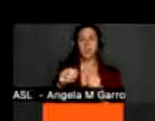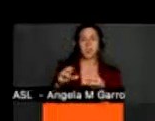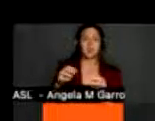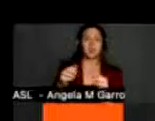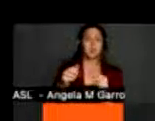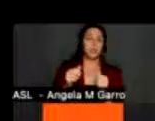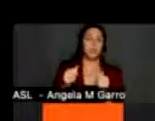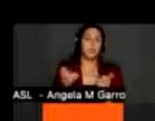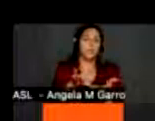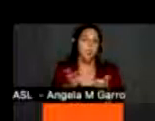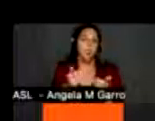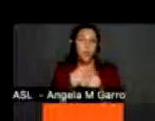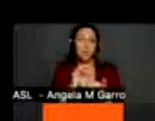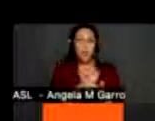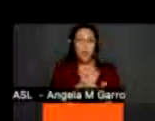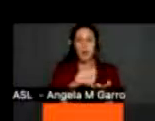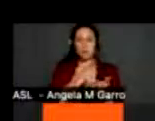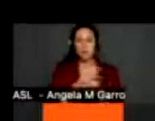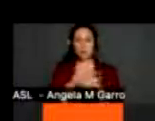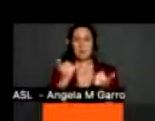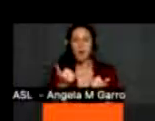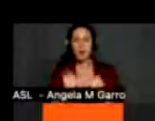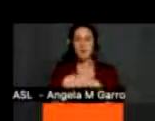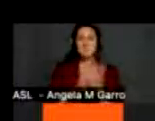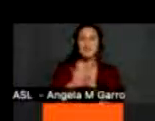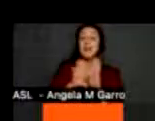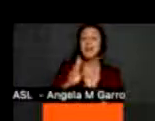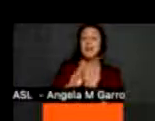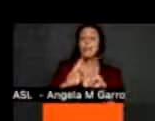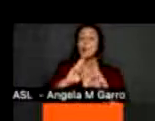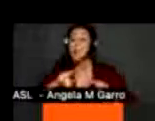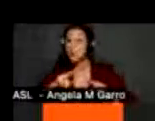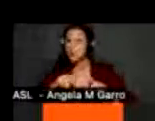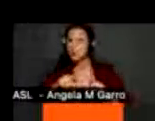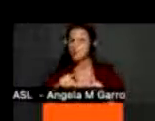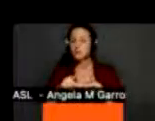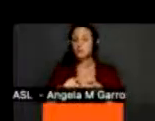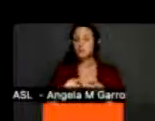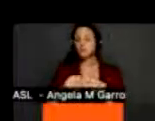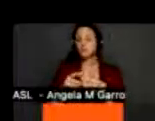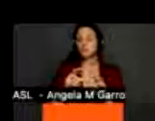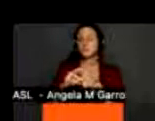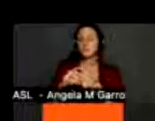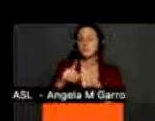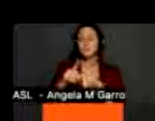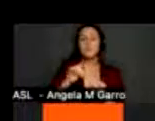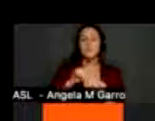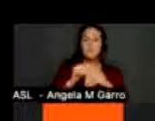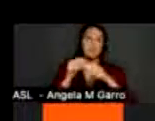develop responsive approaches that are built on the 4 pillars of community schools, which